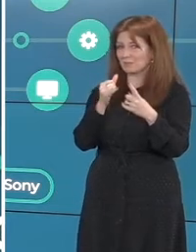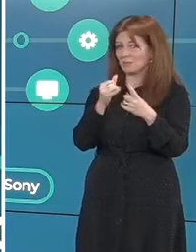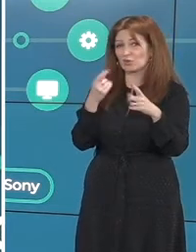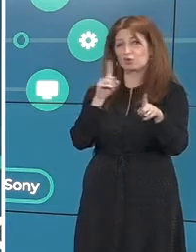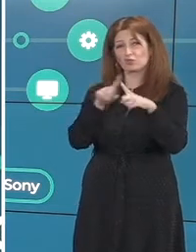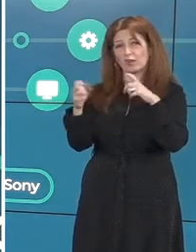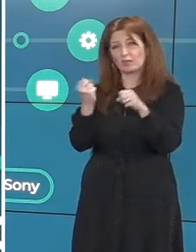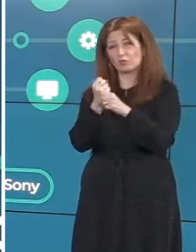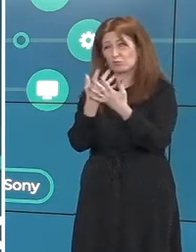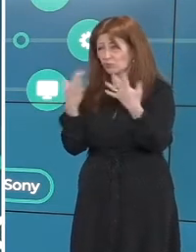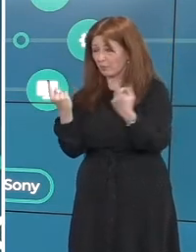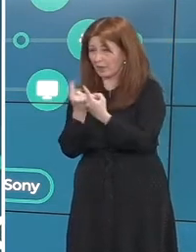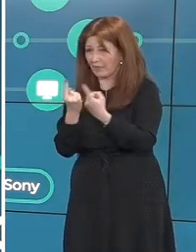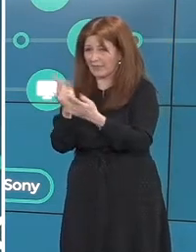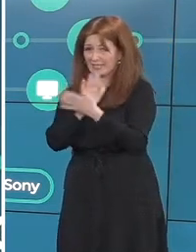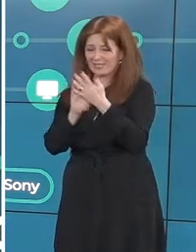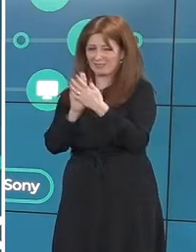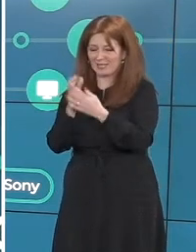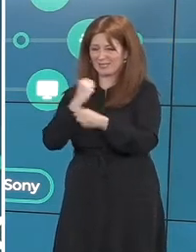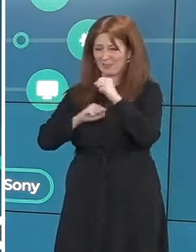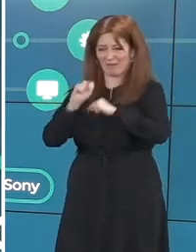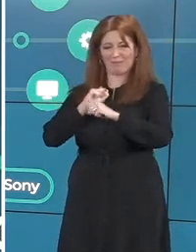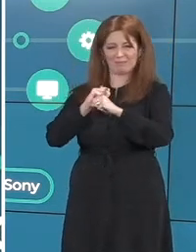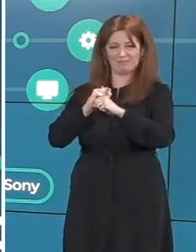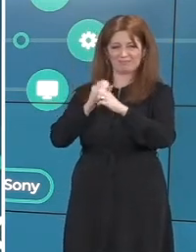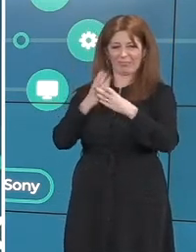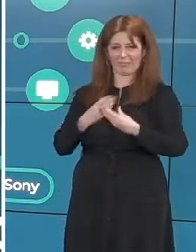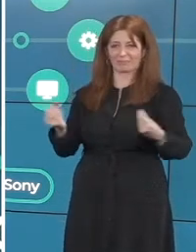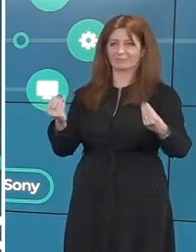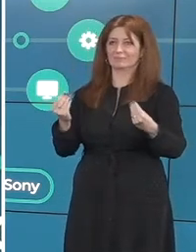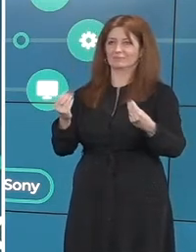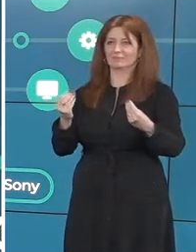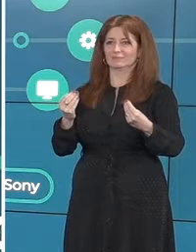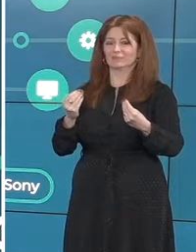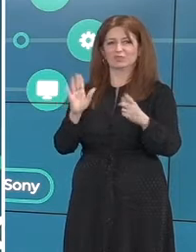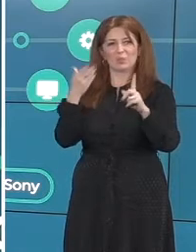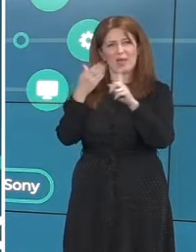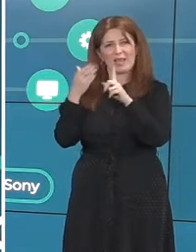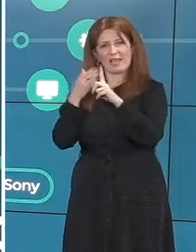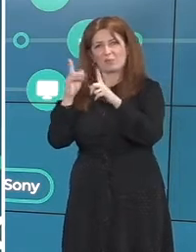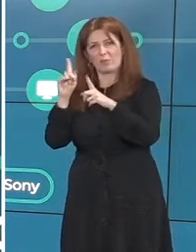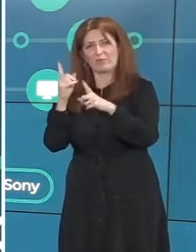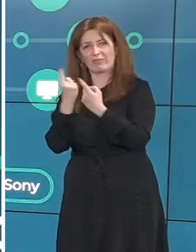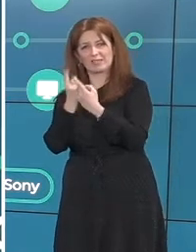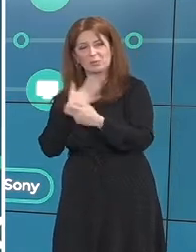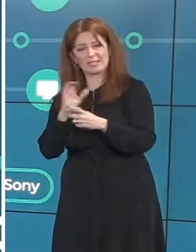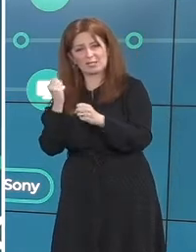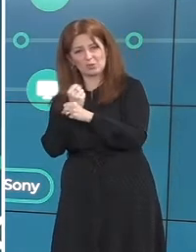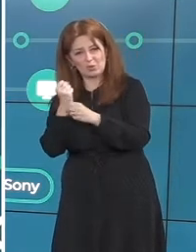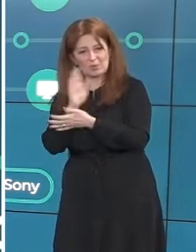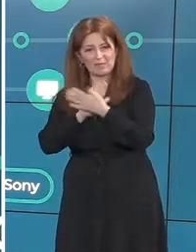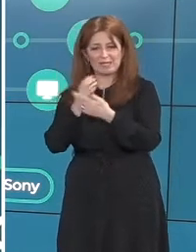that, and then really thinking, well, how do we benchmark? What are the sorts of things that we would need to do to be a disability confident